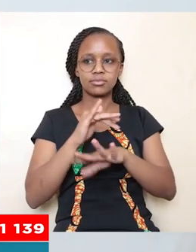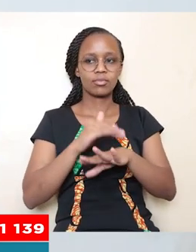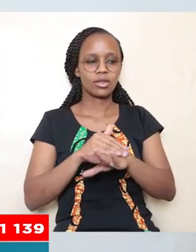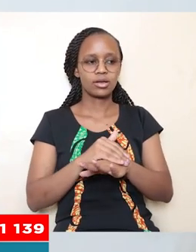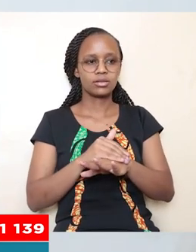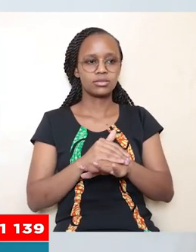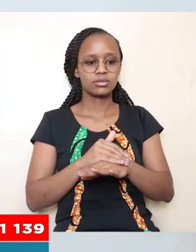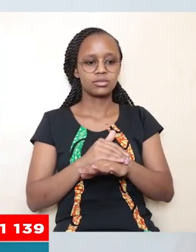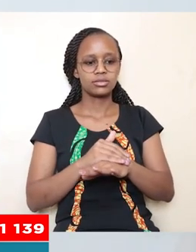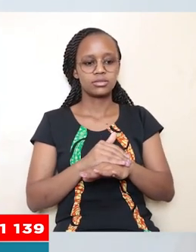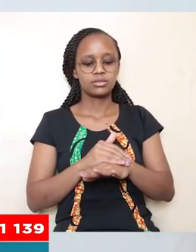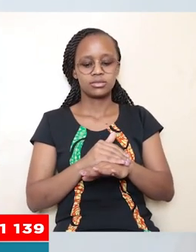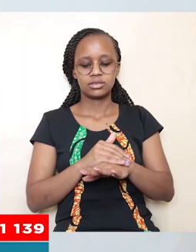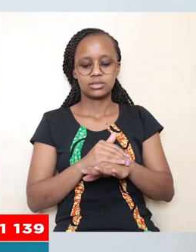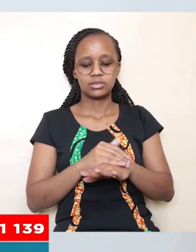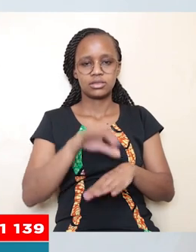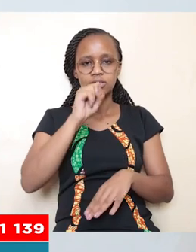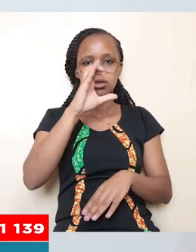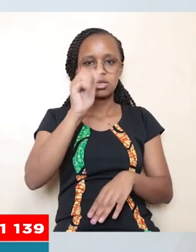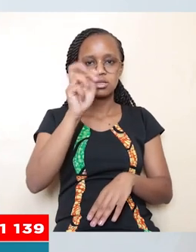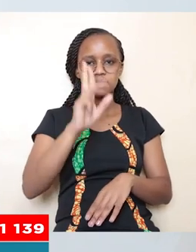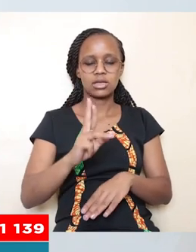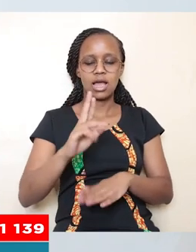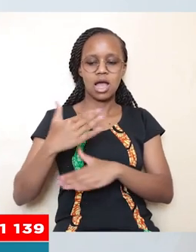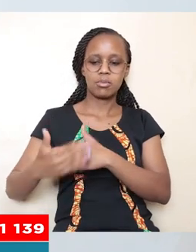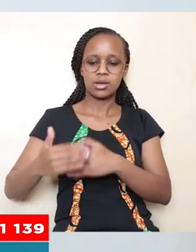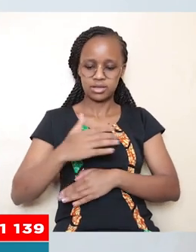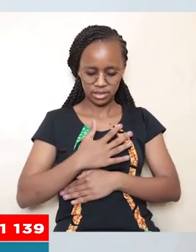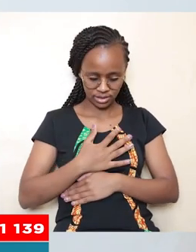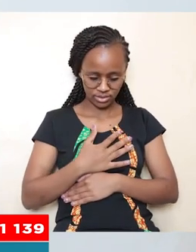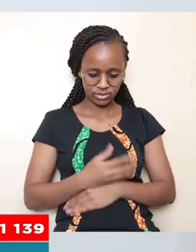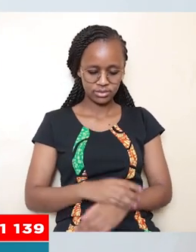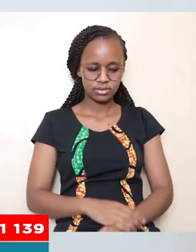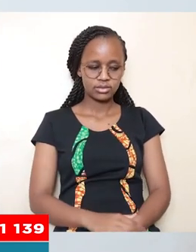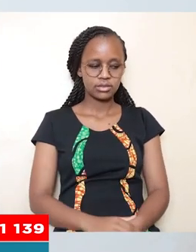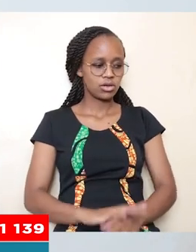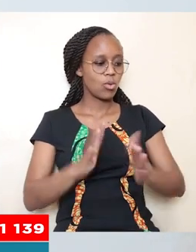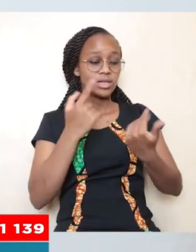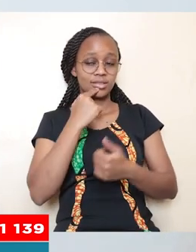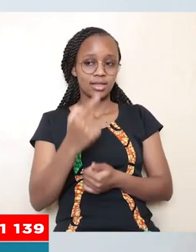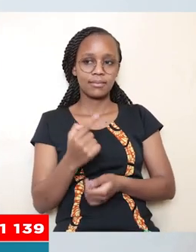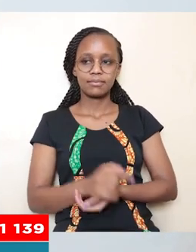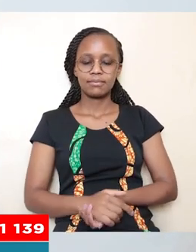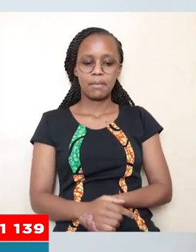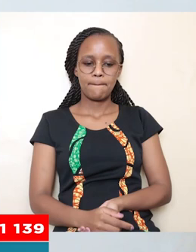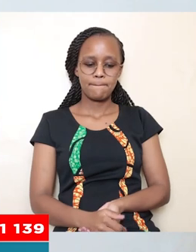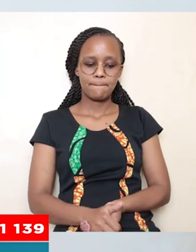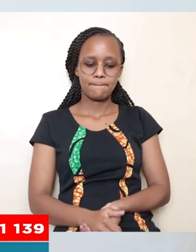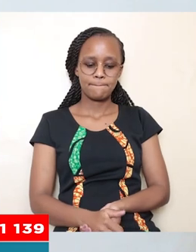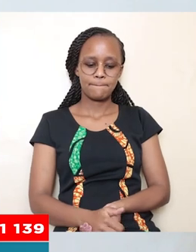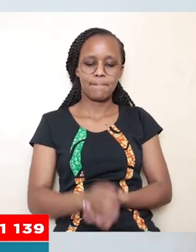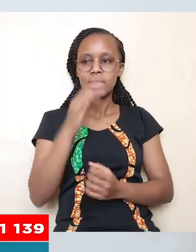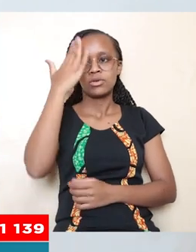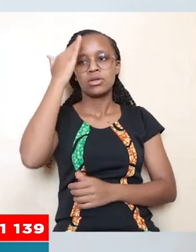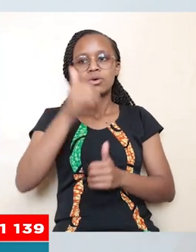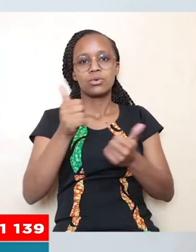putting on the scars of your partner with honor. And this is what we say. If you